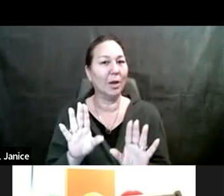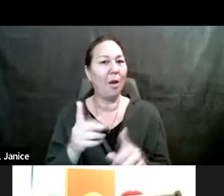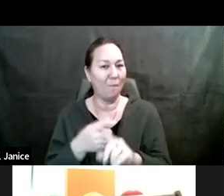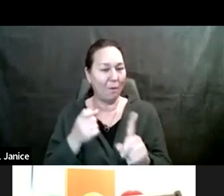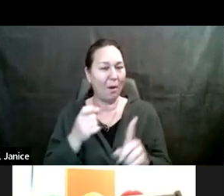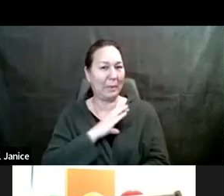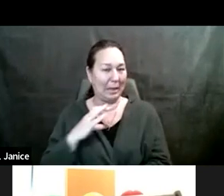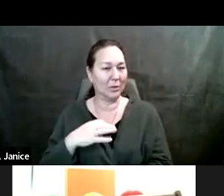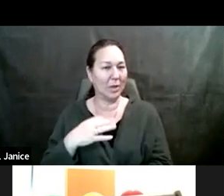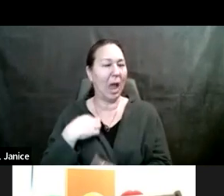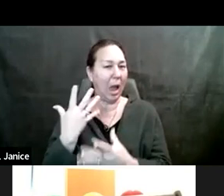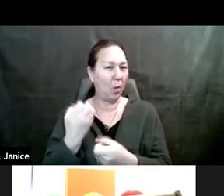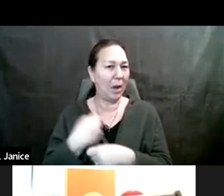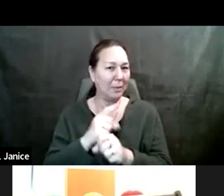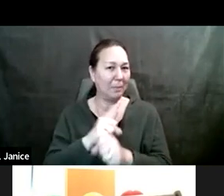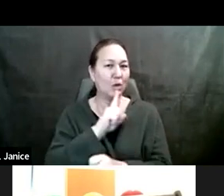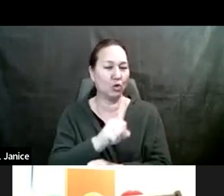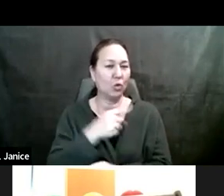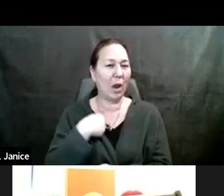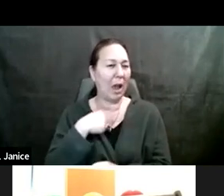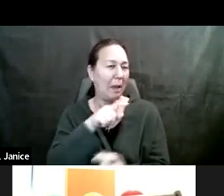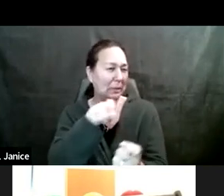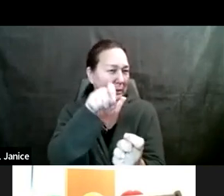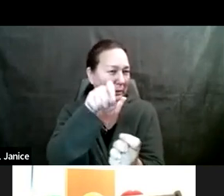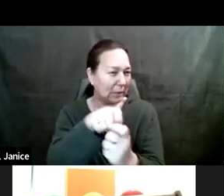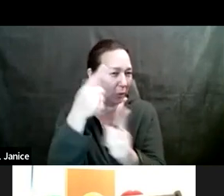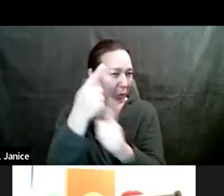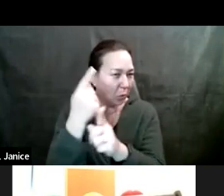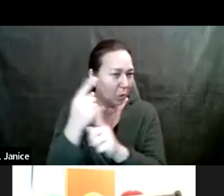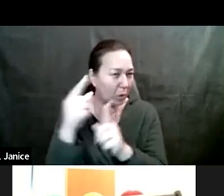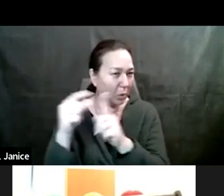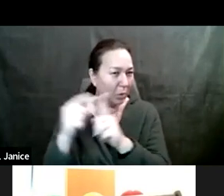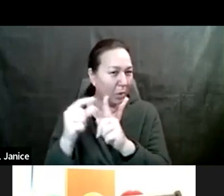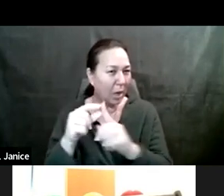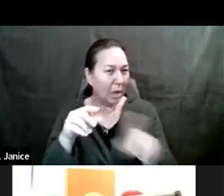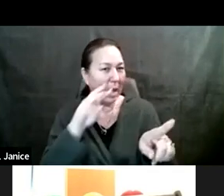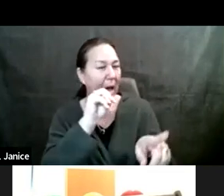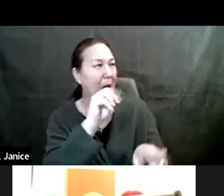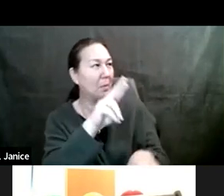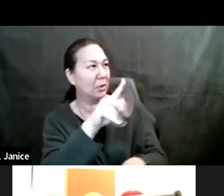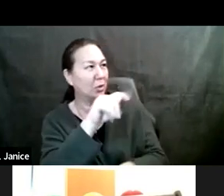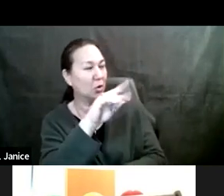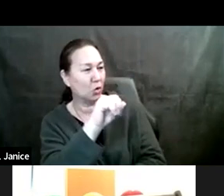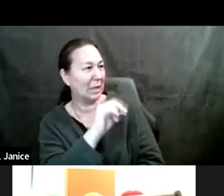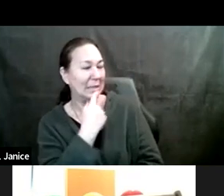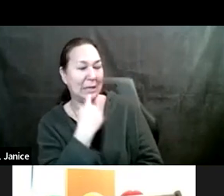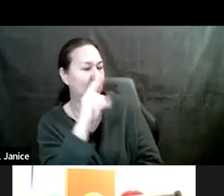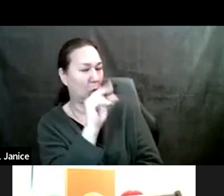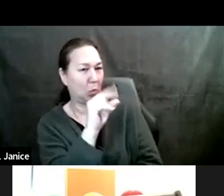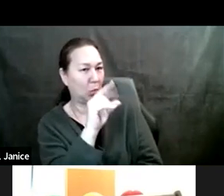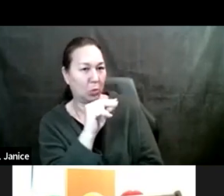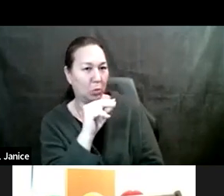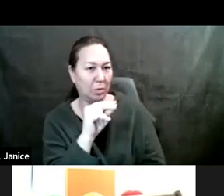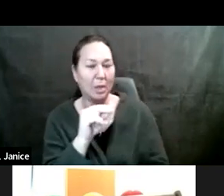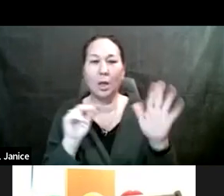make sure I'm giving you exactly the right word is that okay with everyone no no it's not okay no it's not where